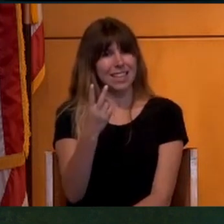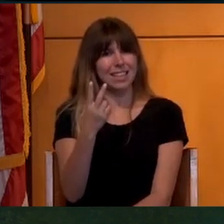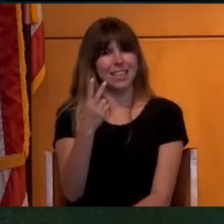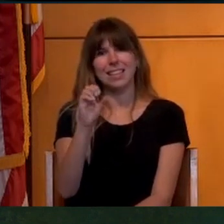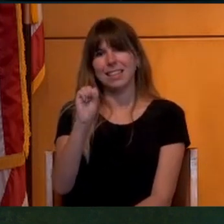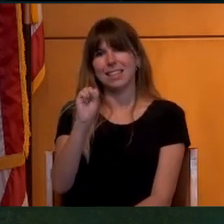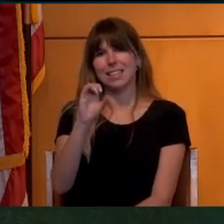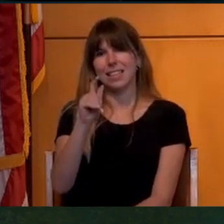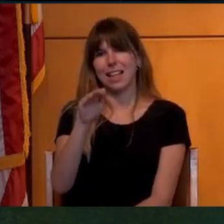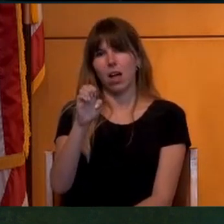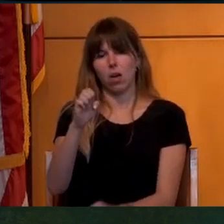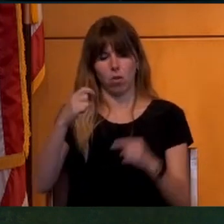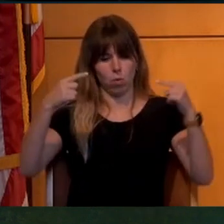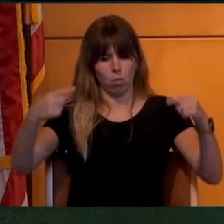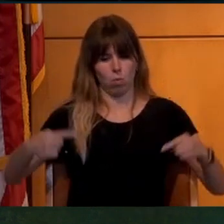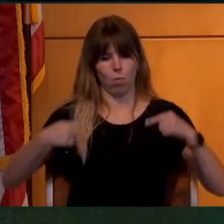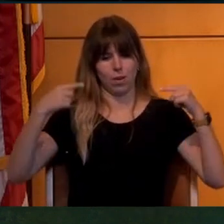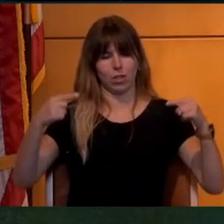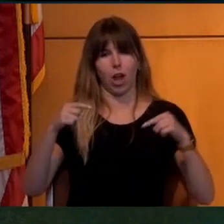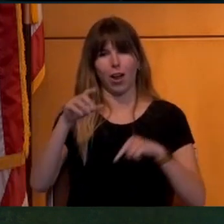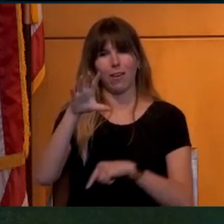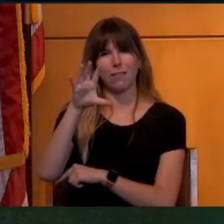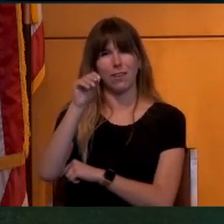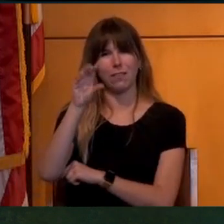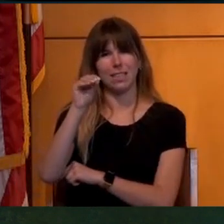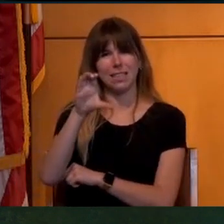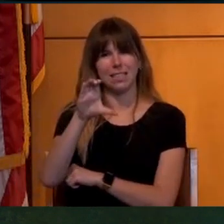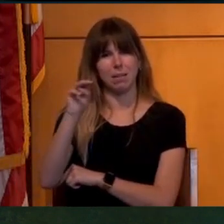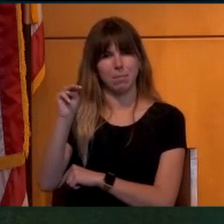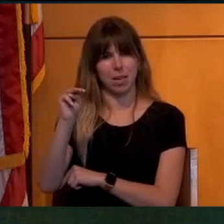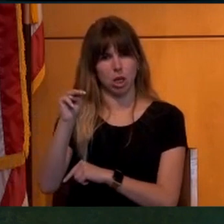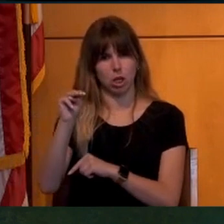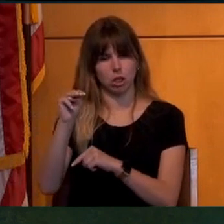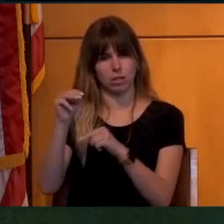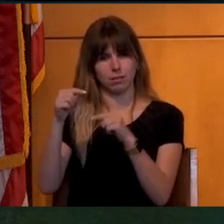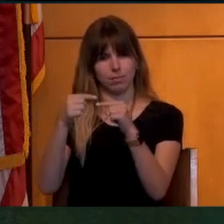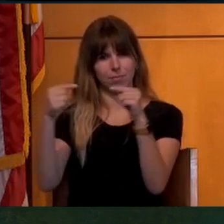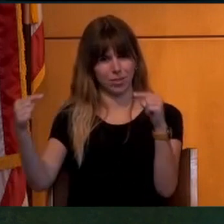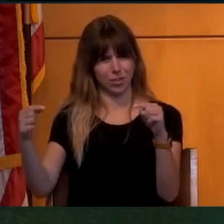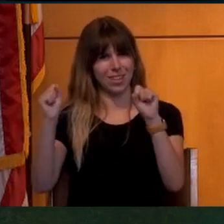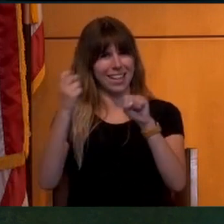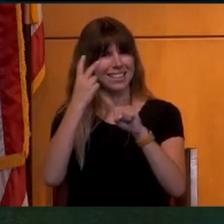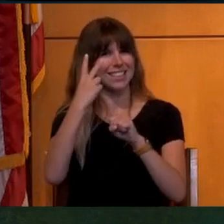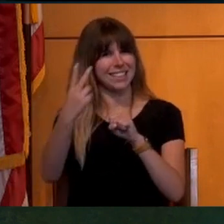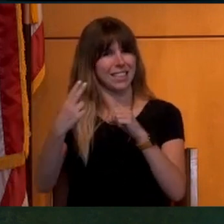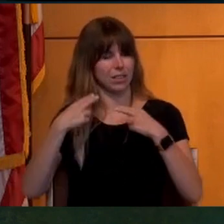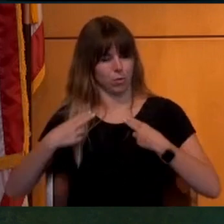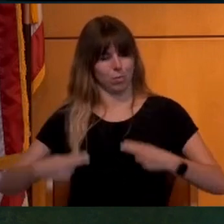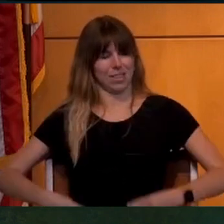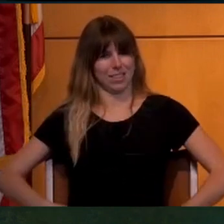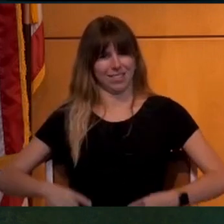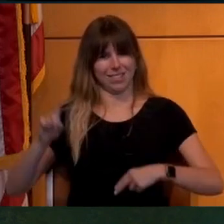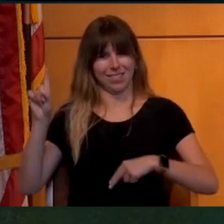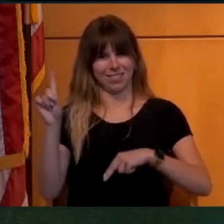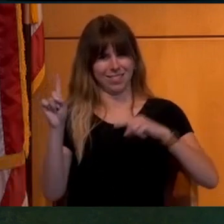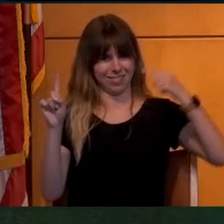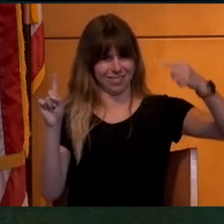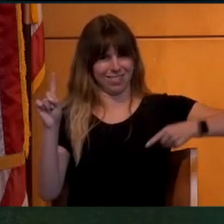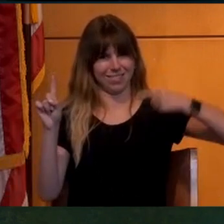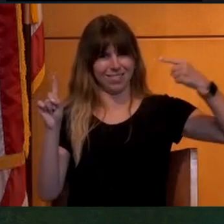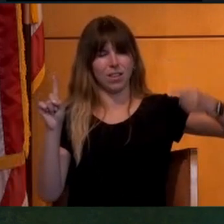wheels, these wheels are 50 centimeters in diameter next to a person. We asked for big wheels so we could go over all kinds of